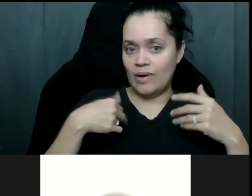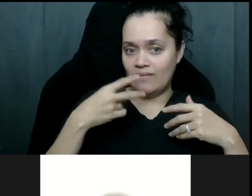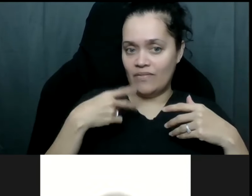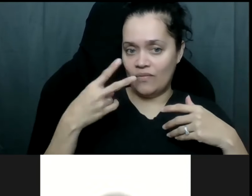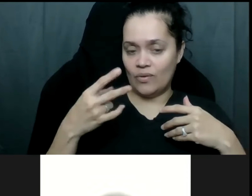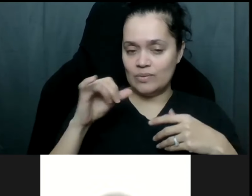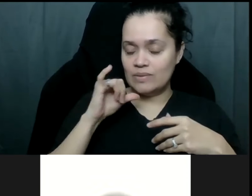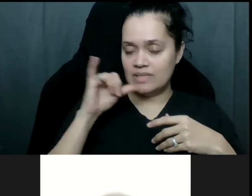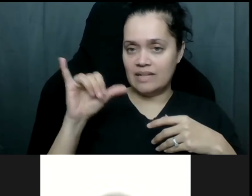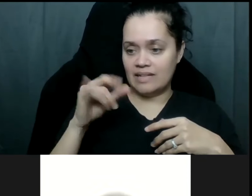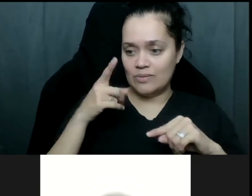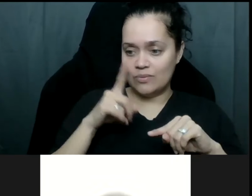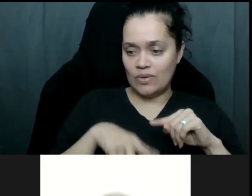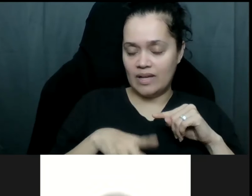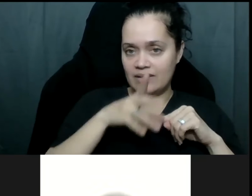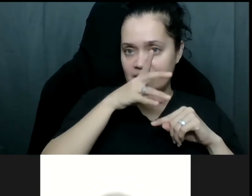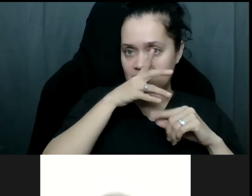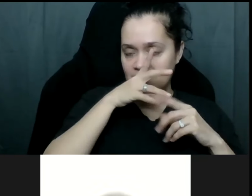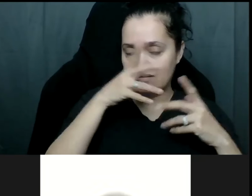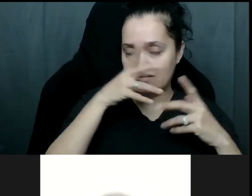moments.